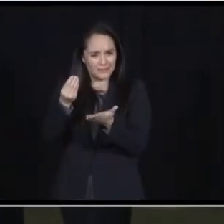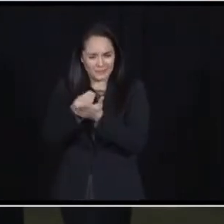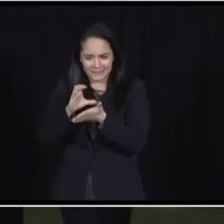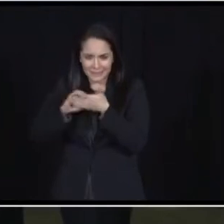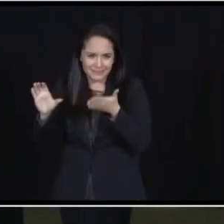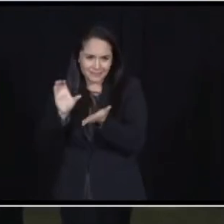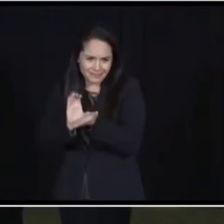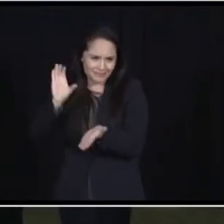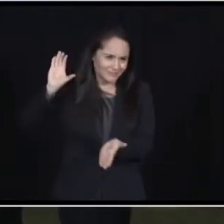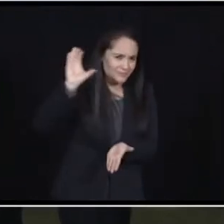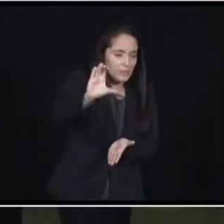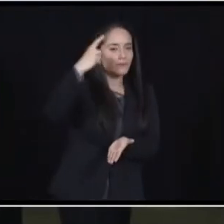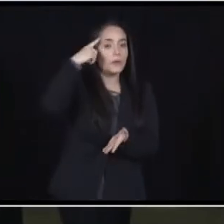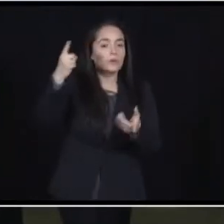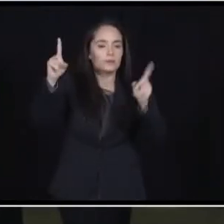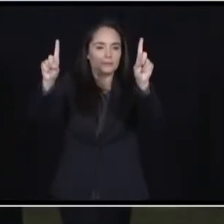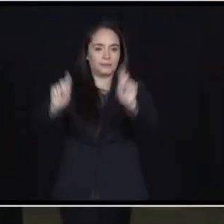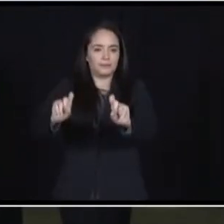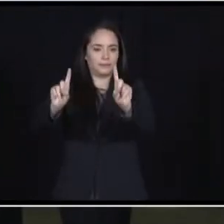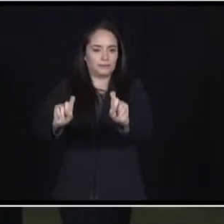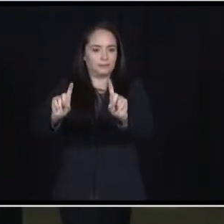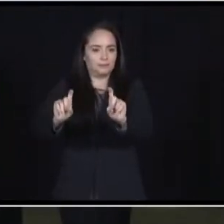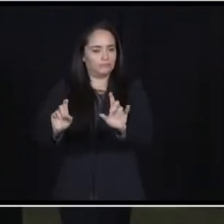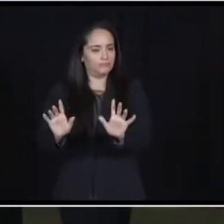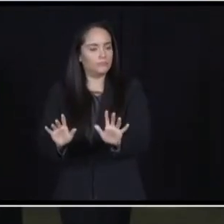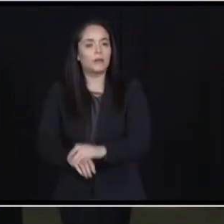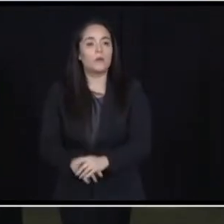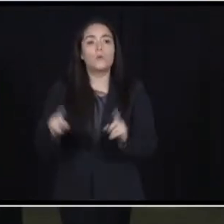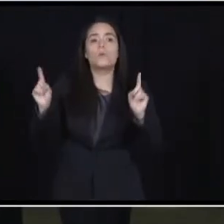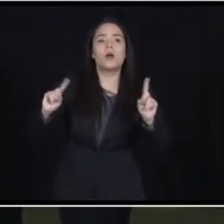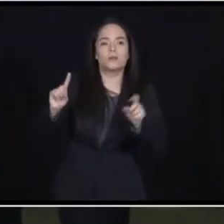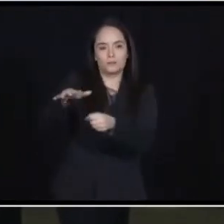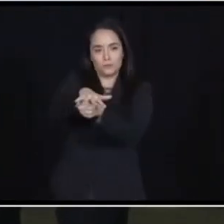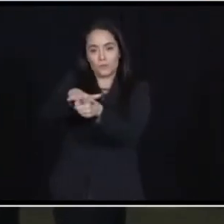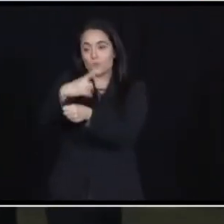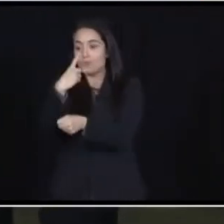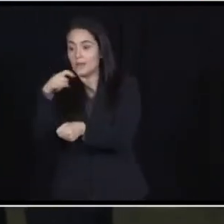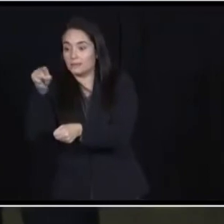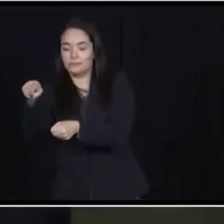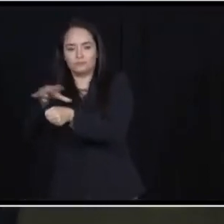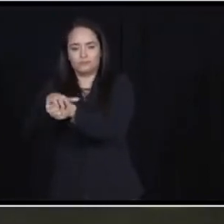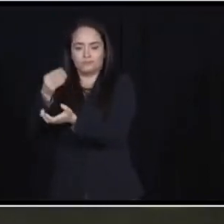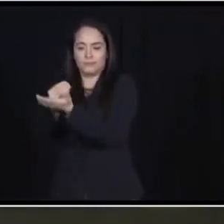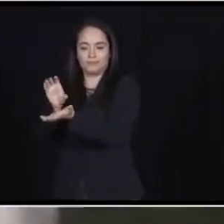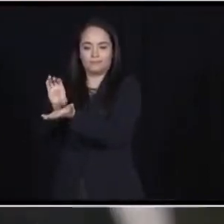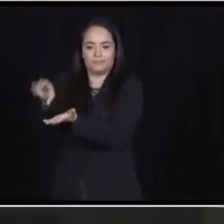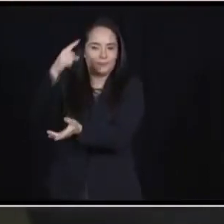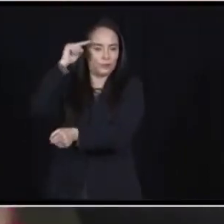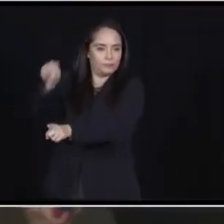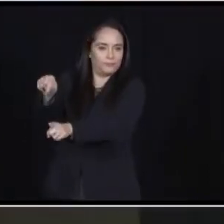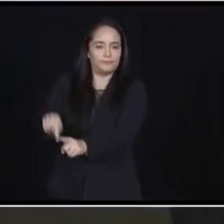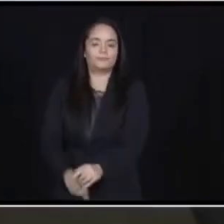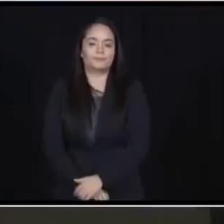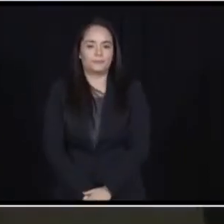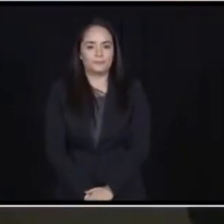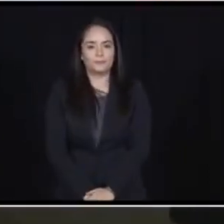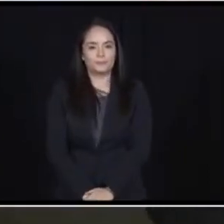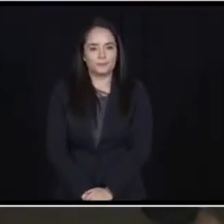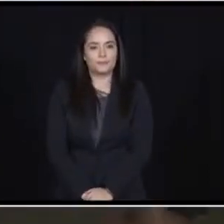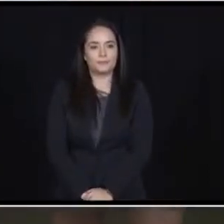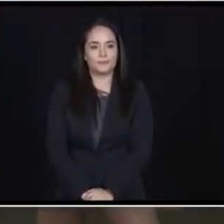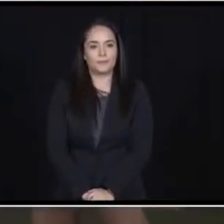contact management. We're putting those resources in those areas that are hardest hit with COVID right now. Next question.